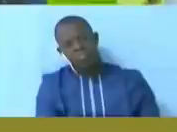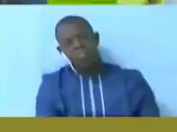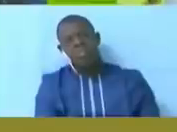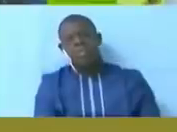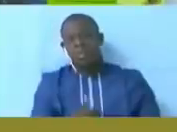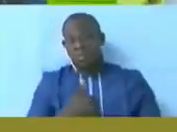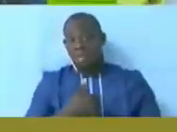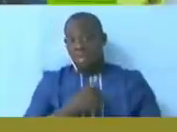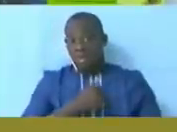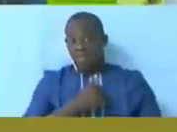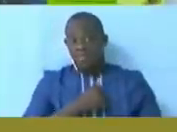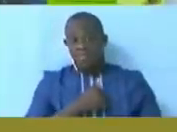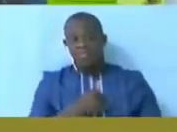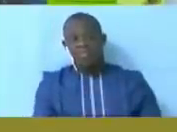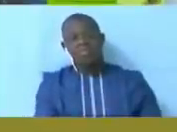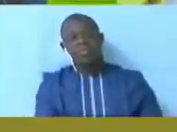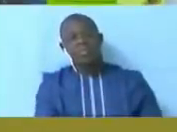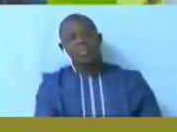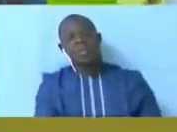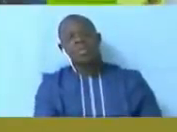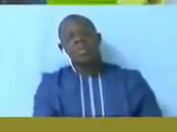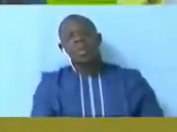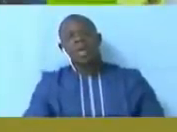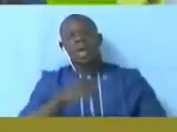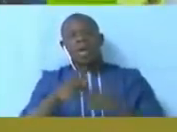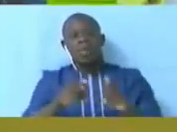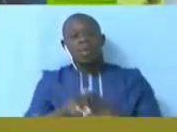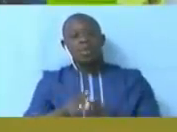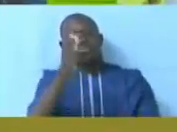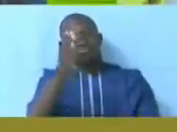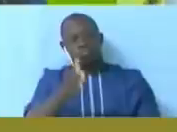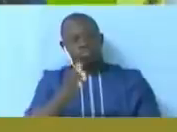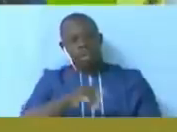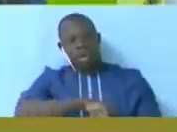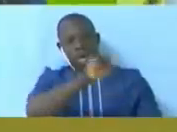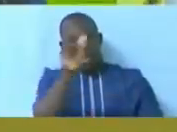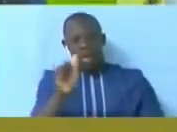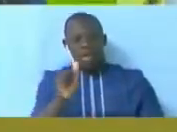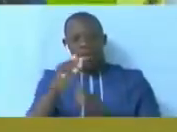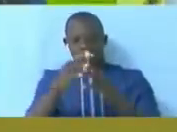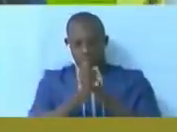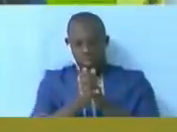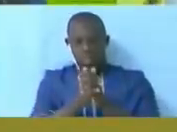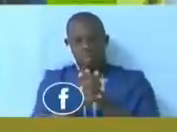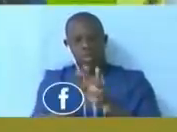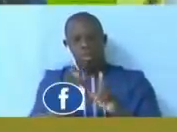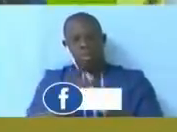I'm afraid that the Truth and Reconciliation Commission report